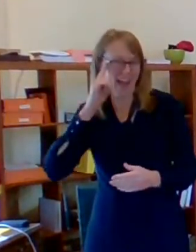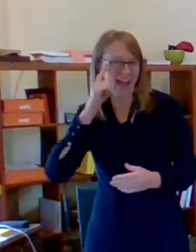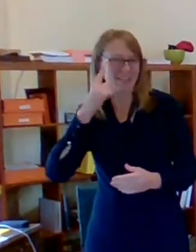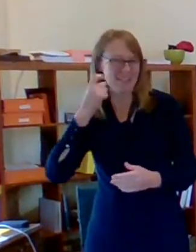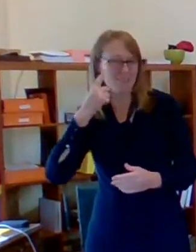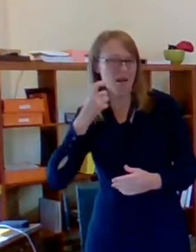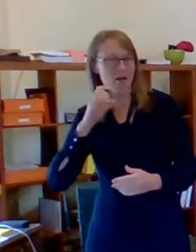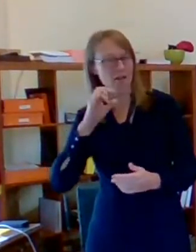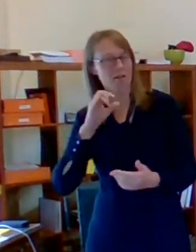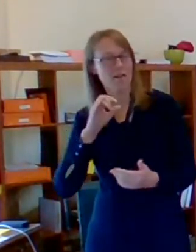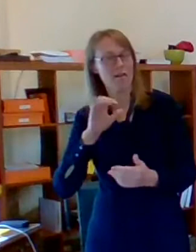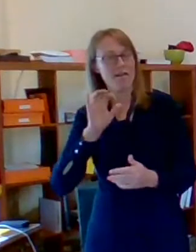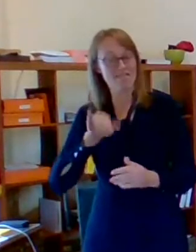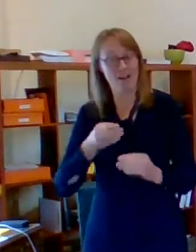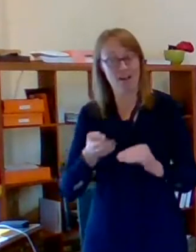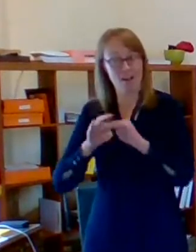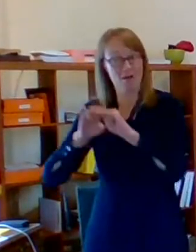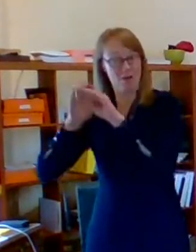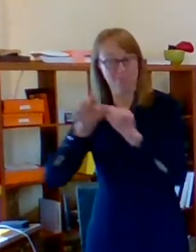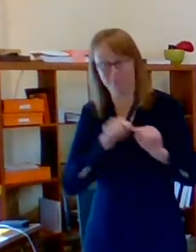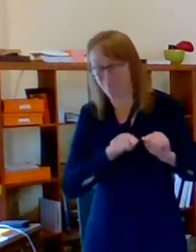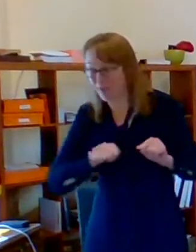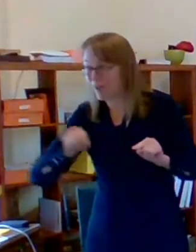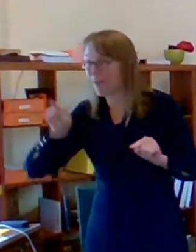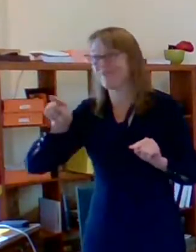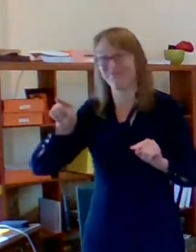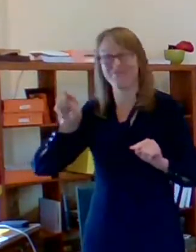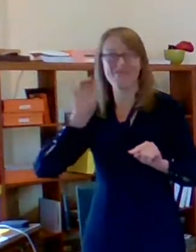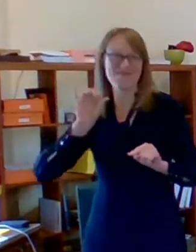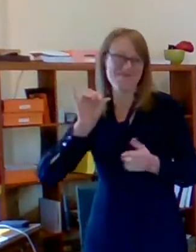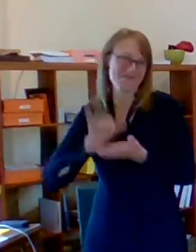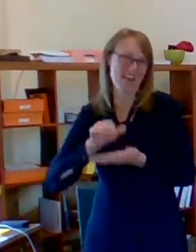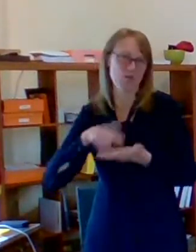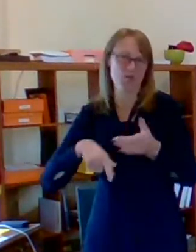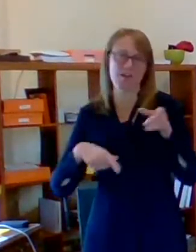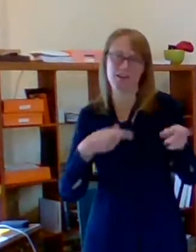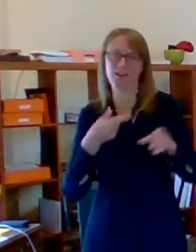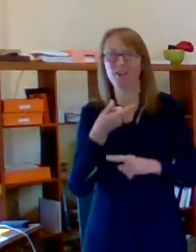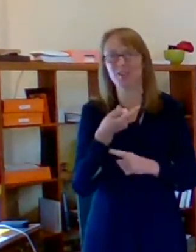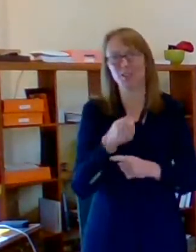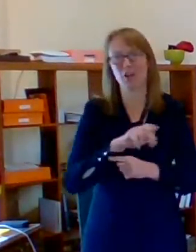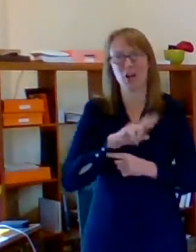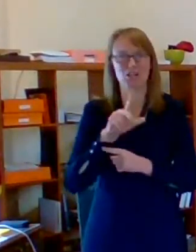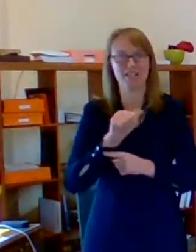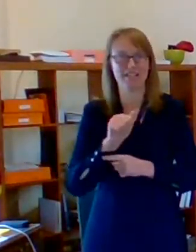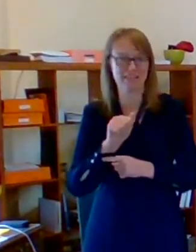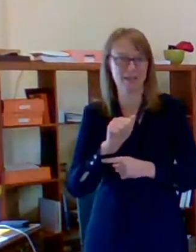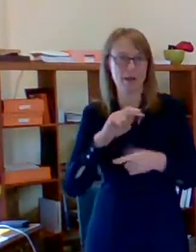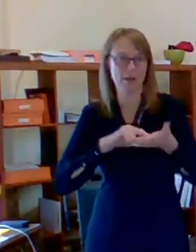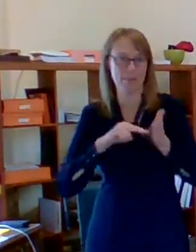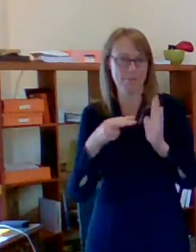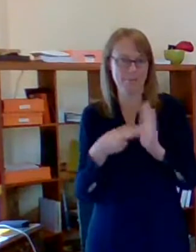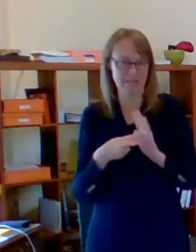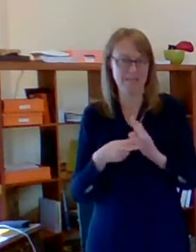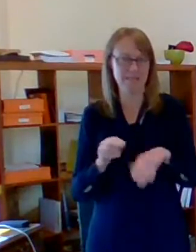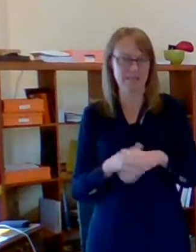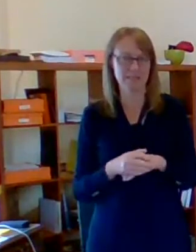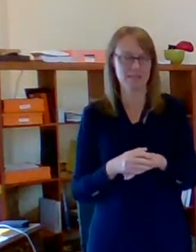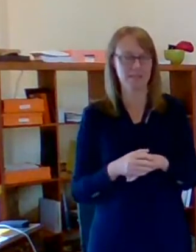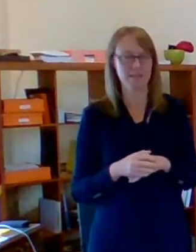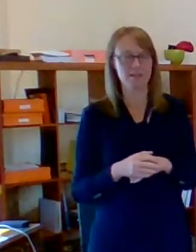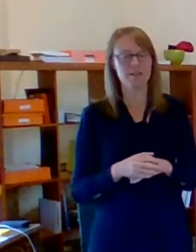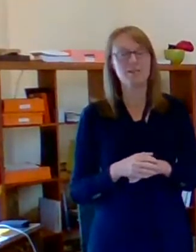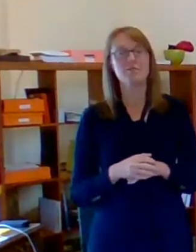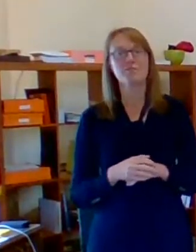progress. But we did have those lower numbers, and we had fewer people getting ill. So that was still a good thing. It